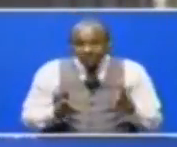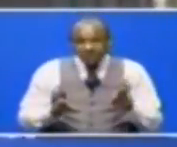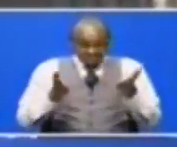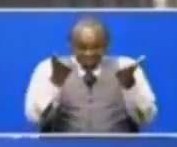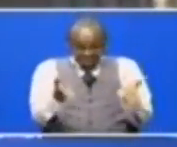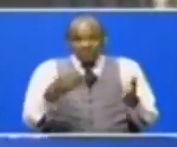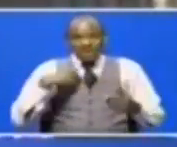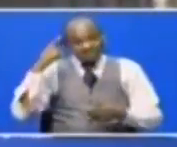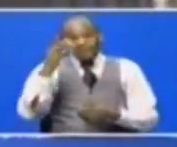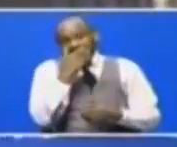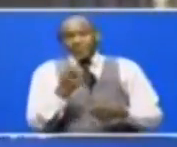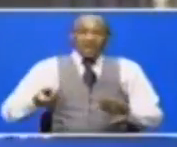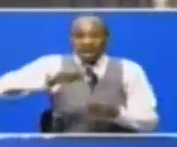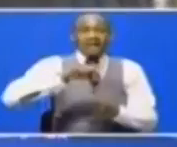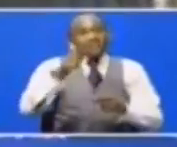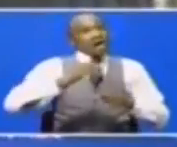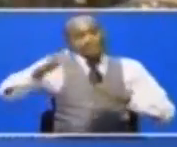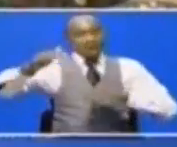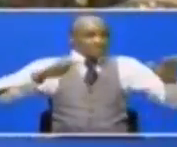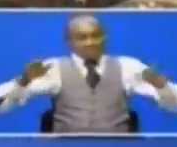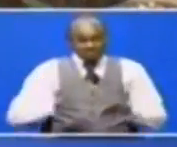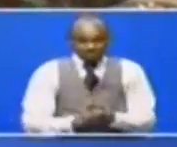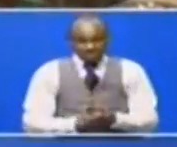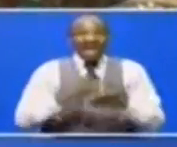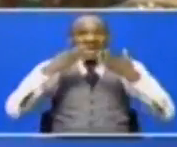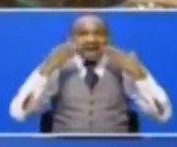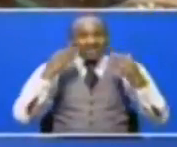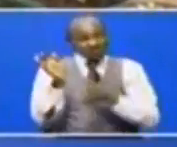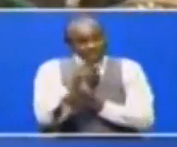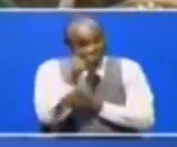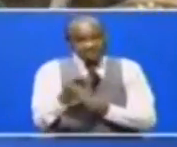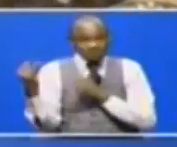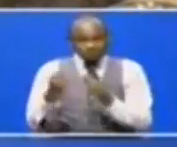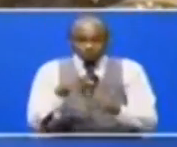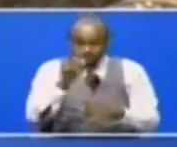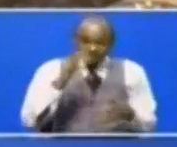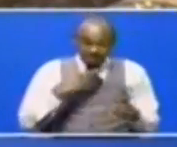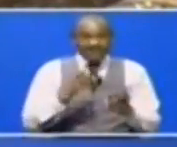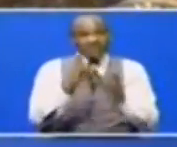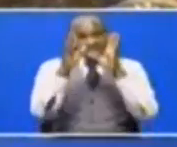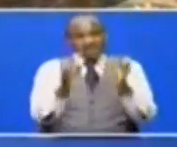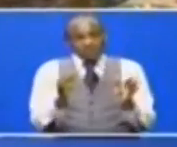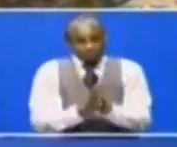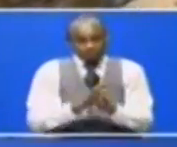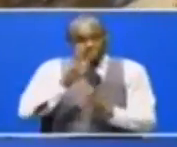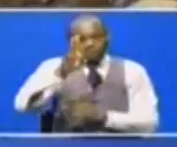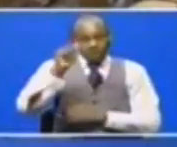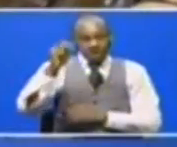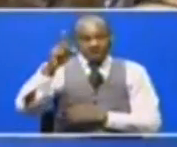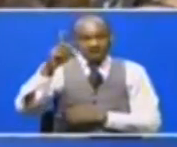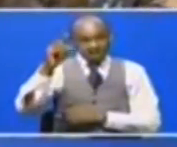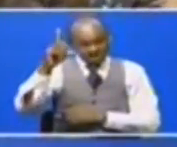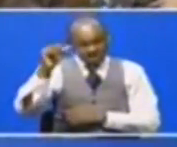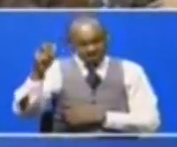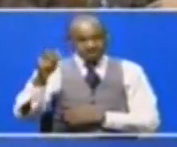na hata nafikiria kuweka zingine pale juu. Catfish farming was introduced to him by the director of Wonderland Fisheries,